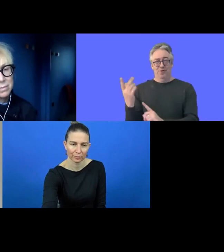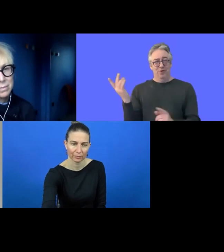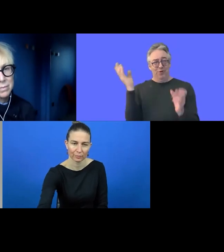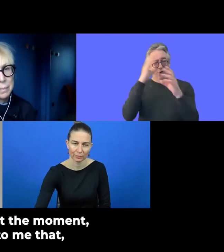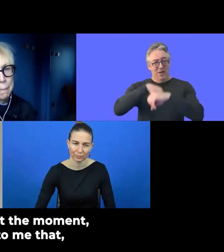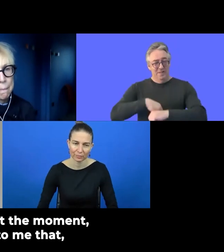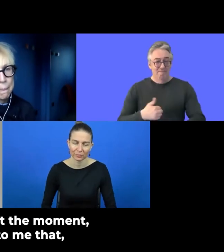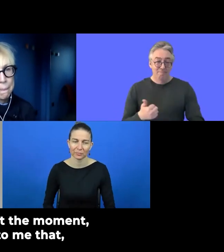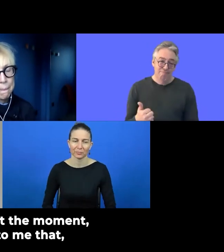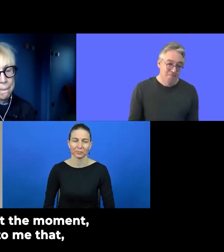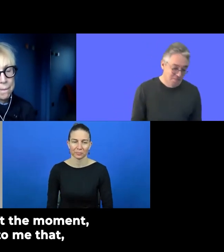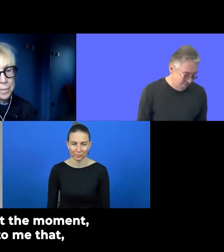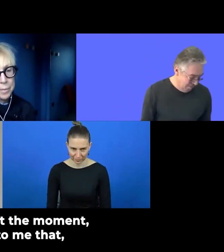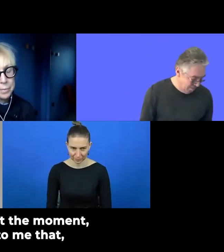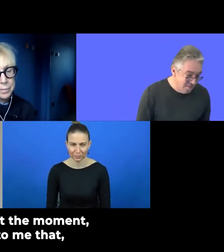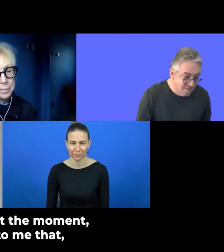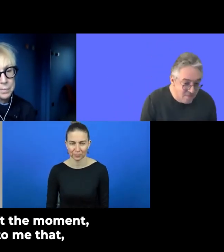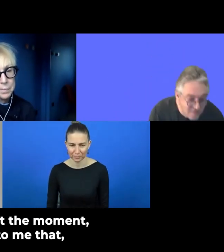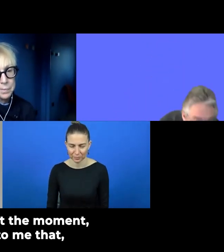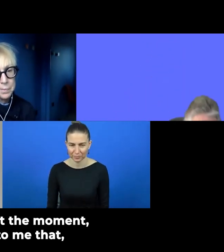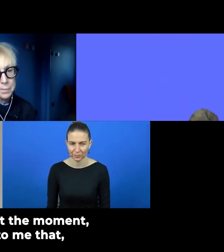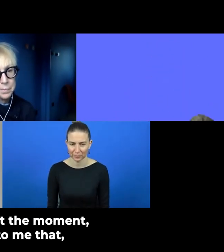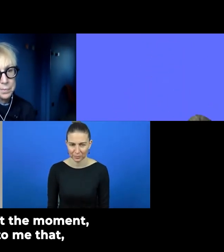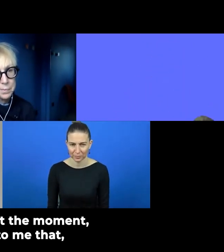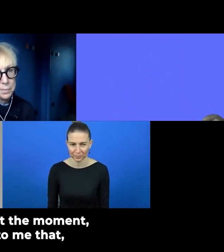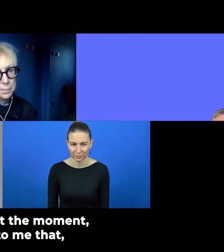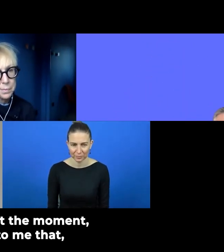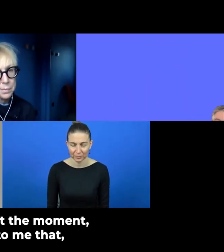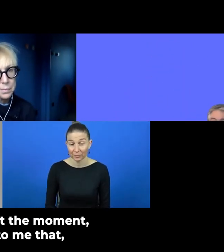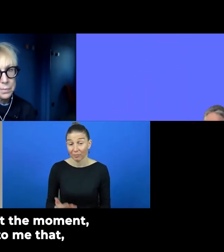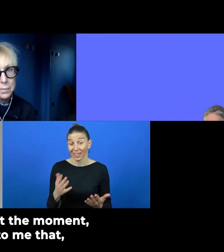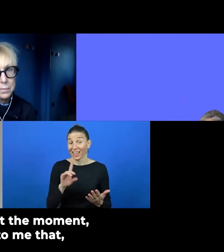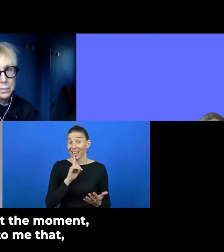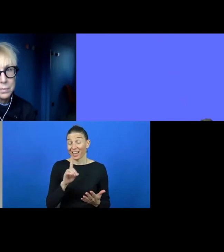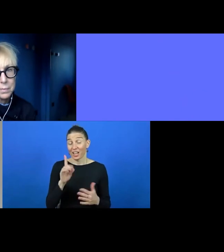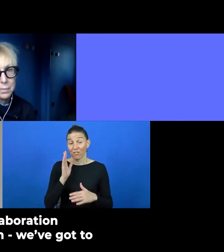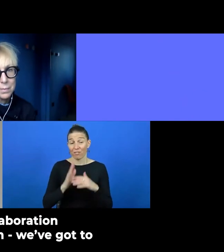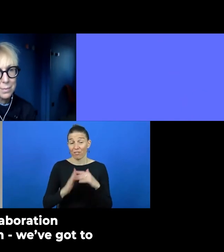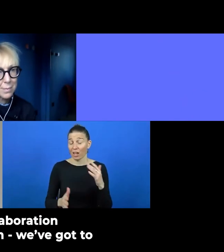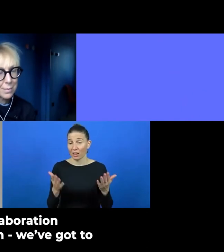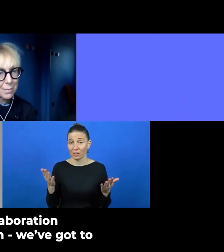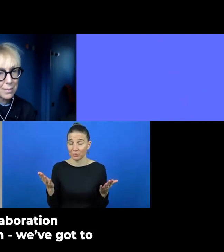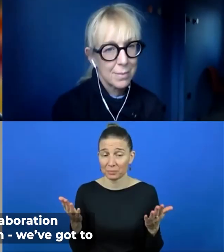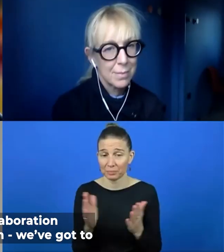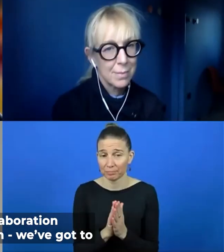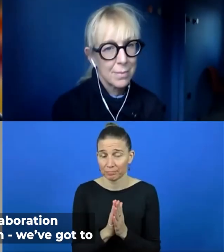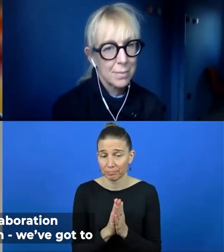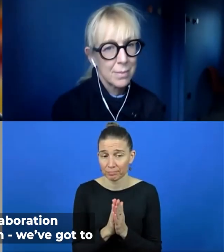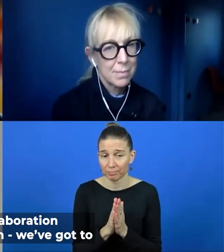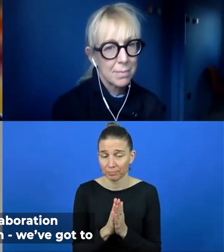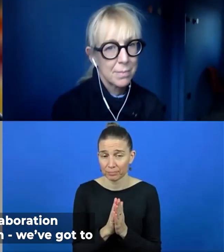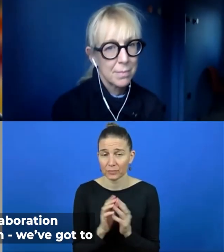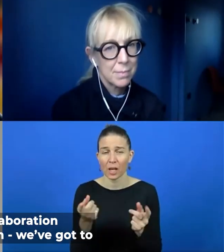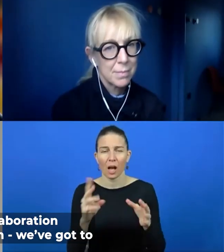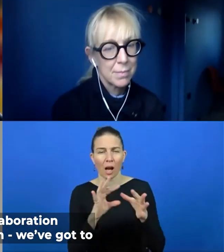nation. And then finally, at the moment, you know, it seems to me that that collaboration and